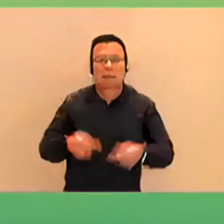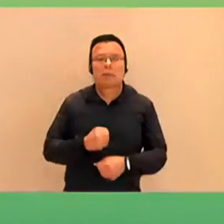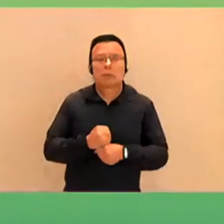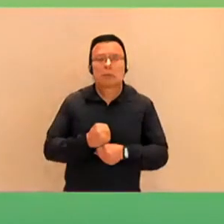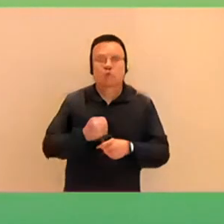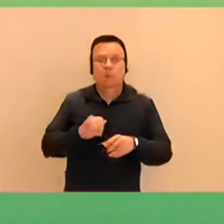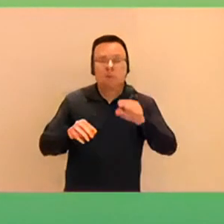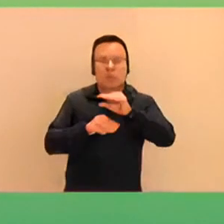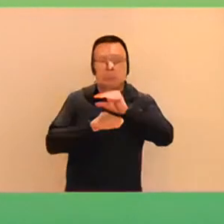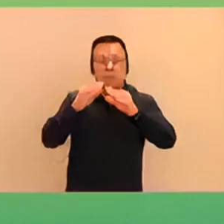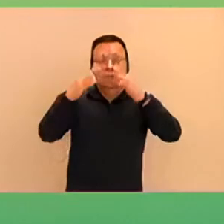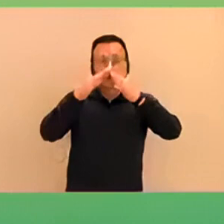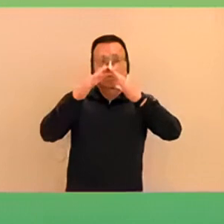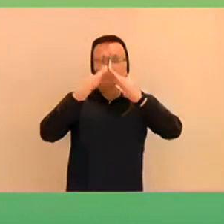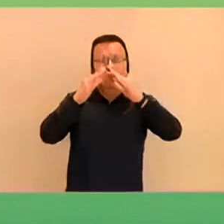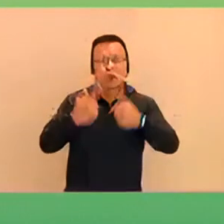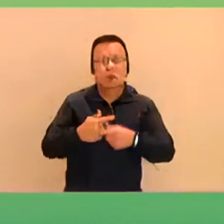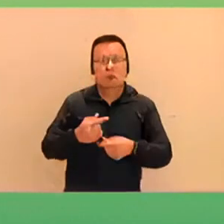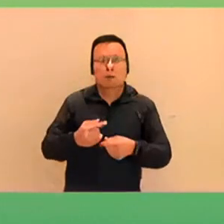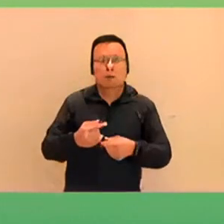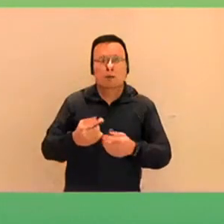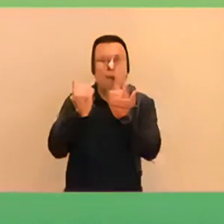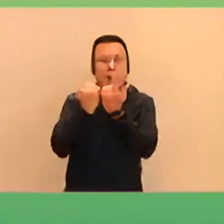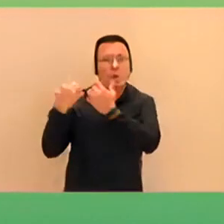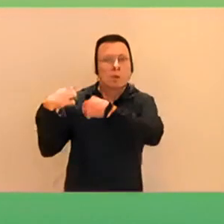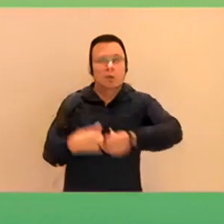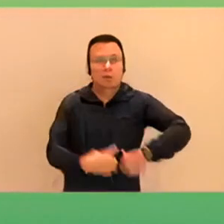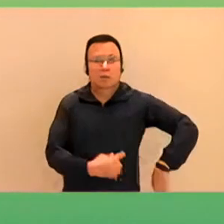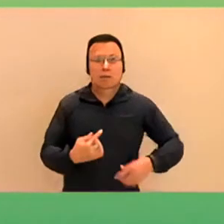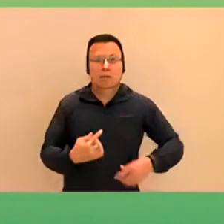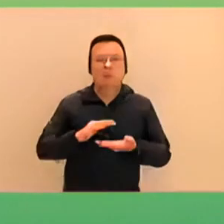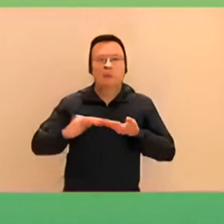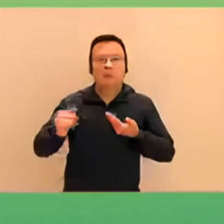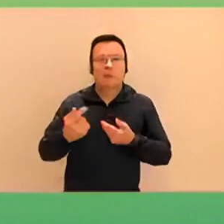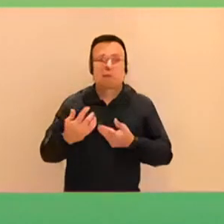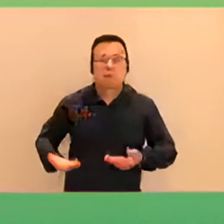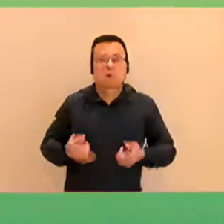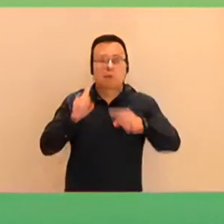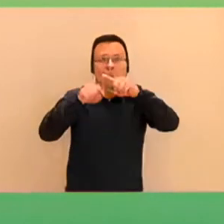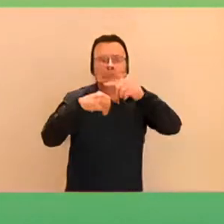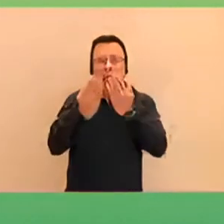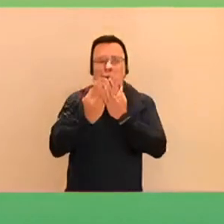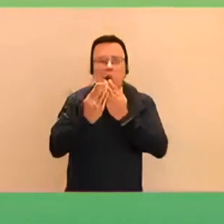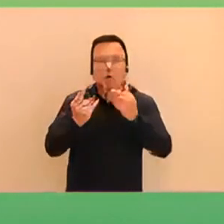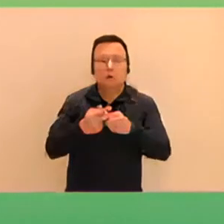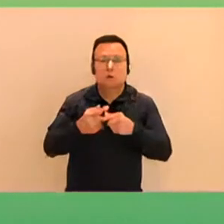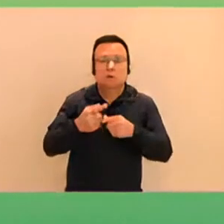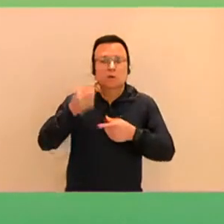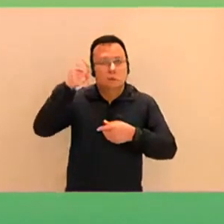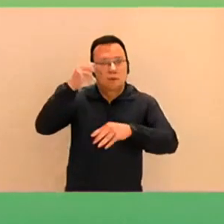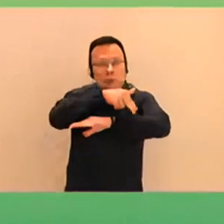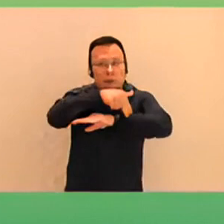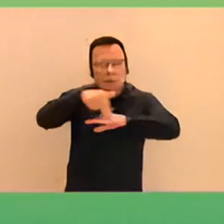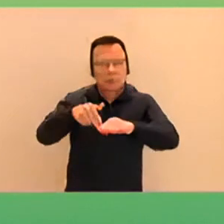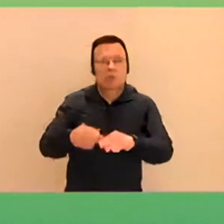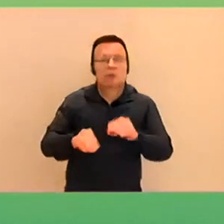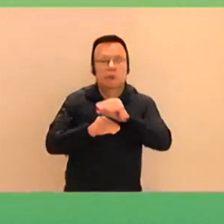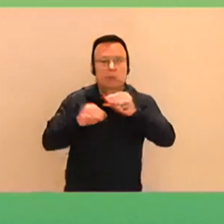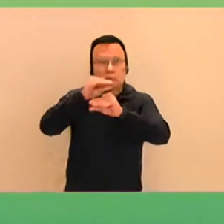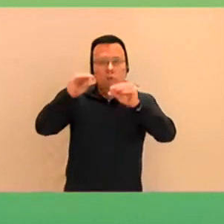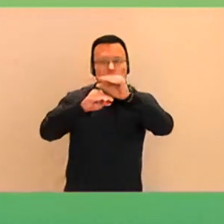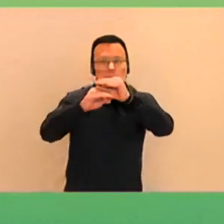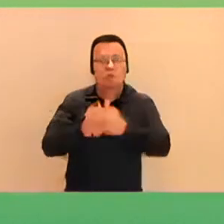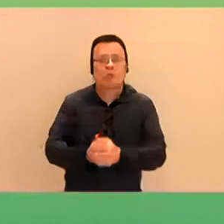the, photovoltaic 15 years ago, and also have a cogeneration system to use natural gas